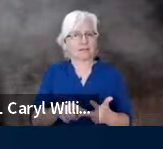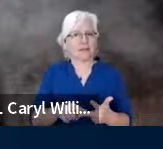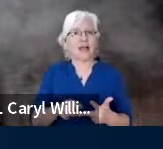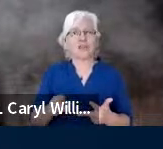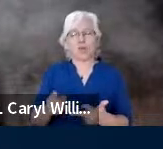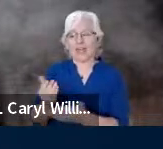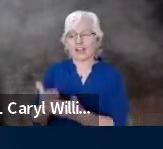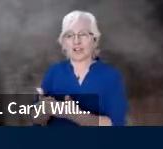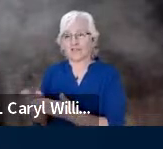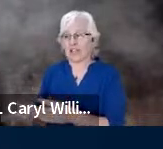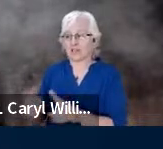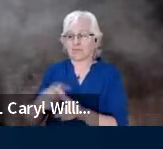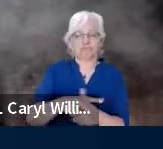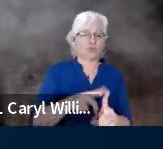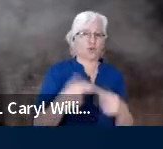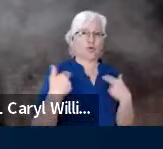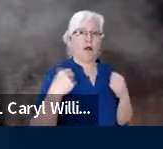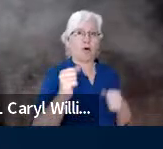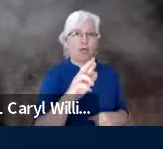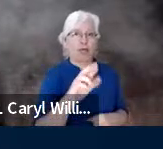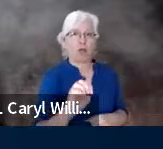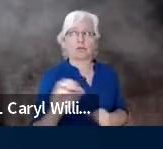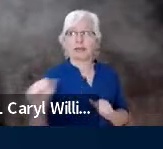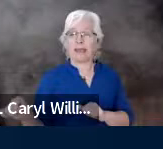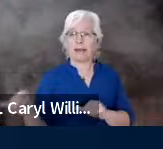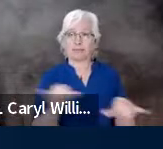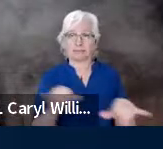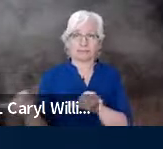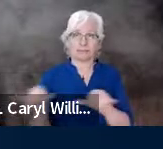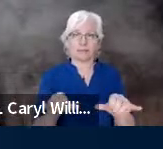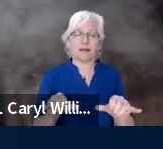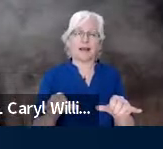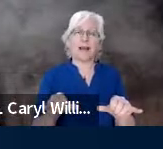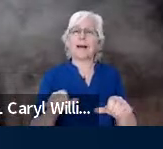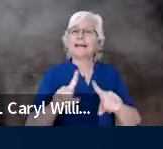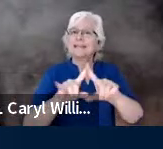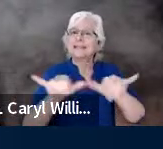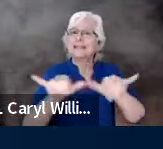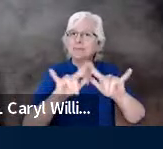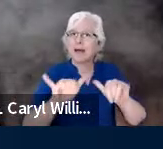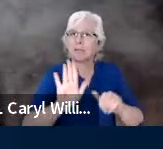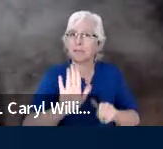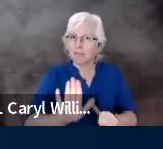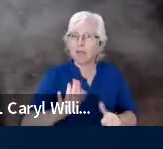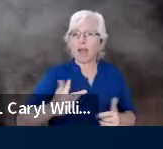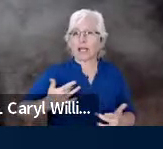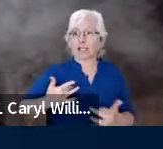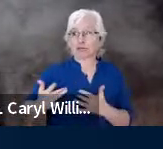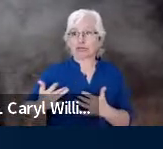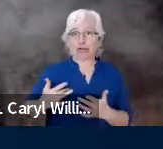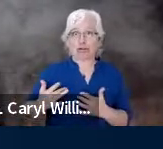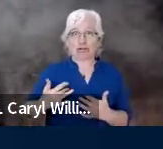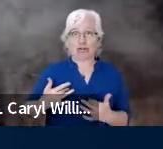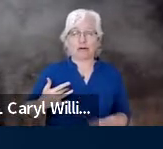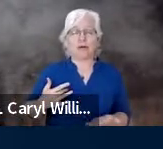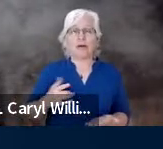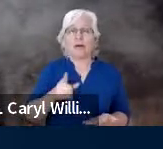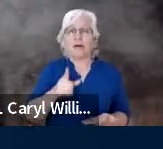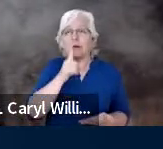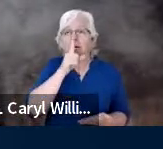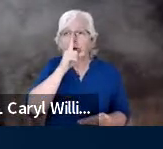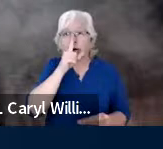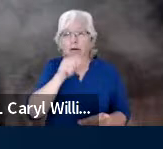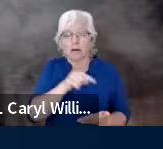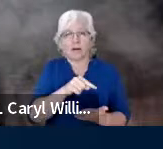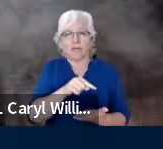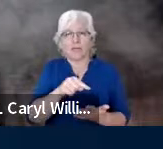healthcare. But the concern, right, again, is ensuring that those things aren't